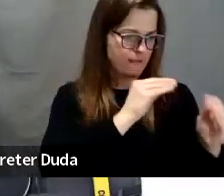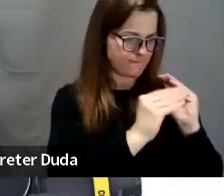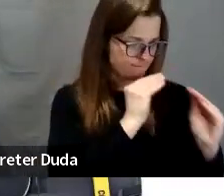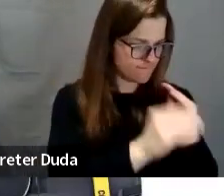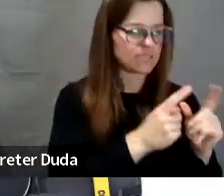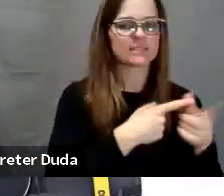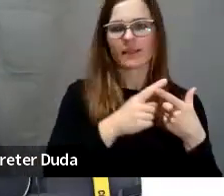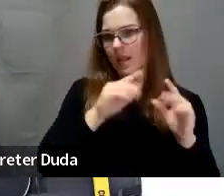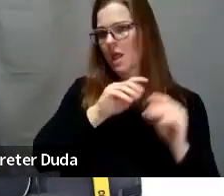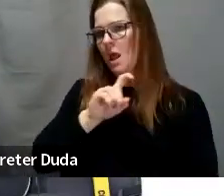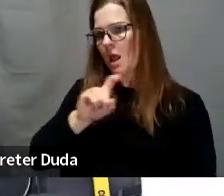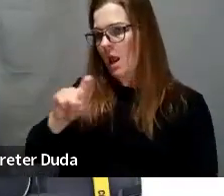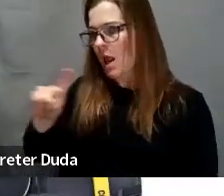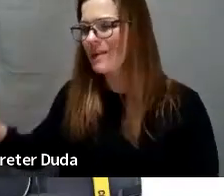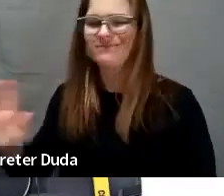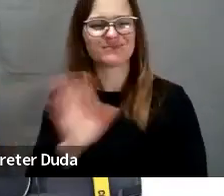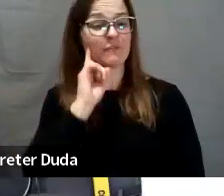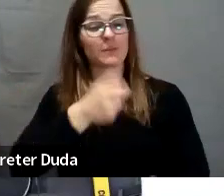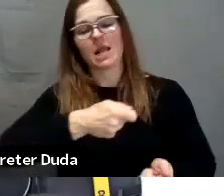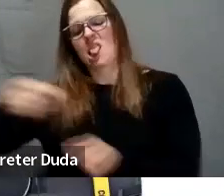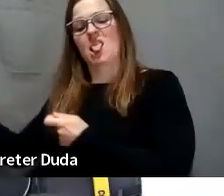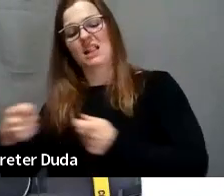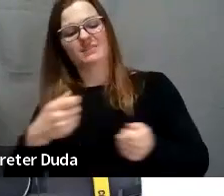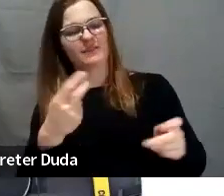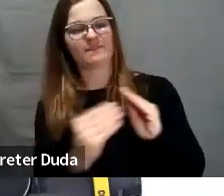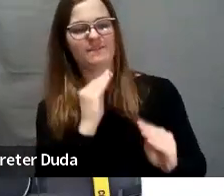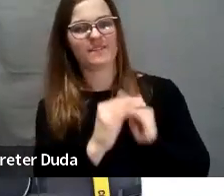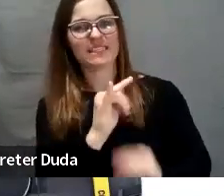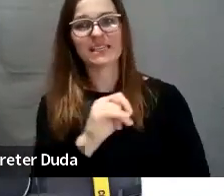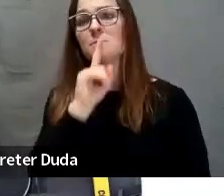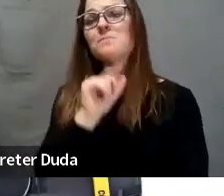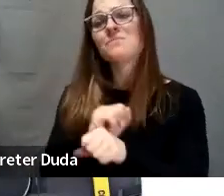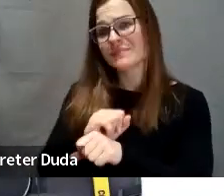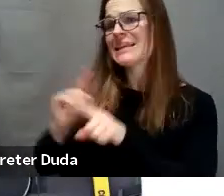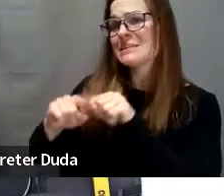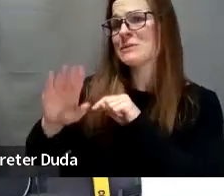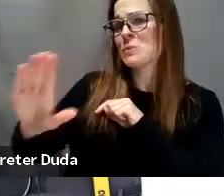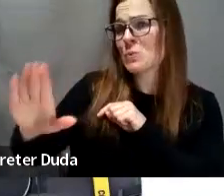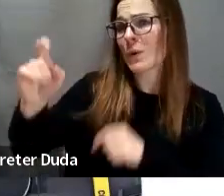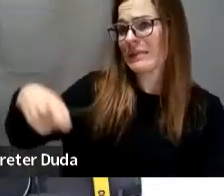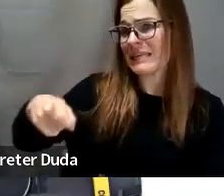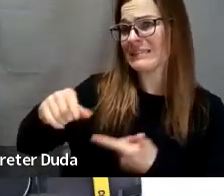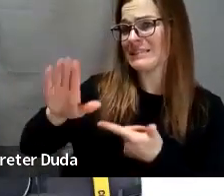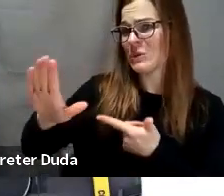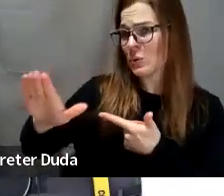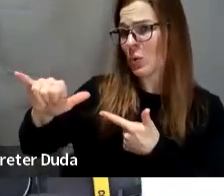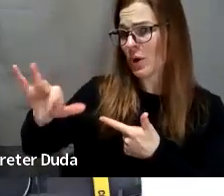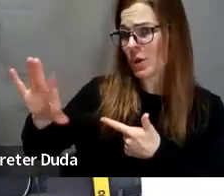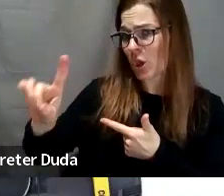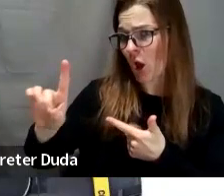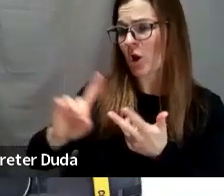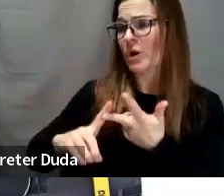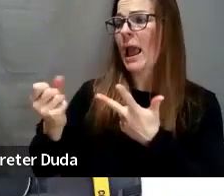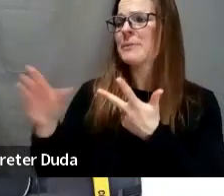last long for me. Yeah, I think it's really based on your needs and your yard, and how much you're going to be moving it around.